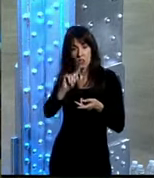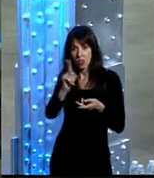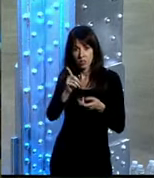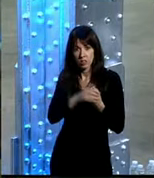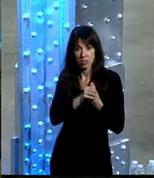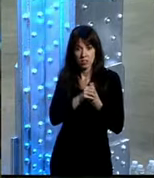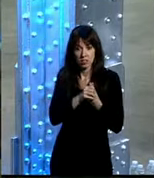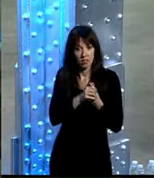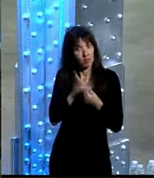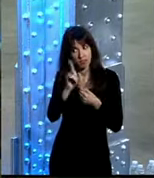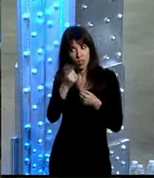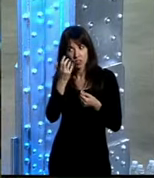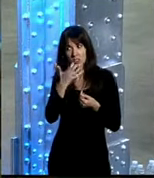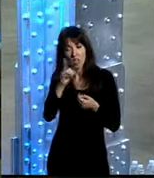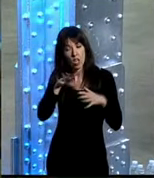No?